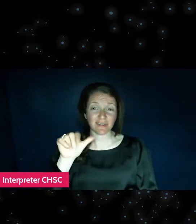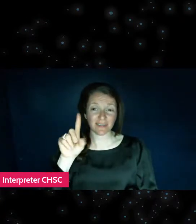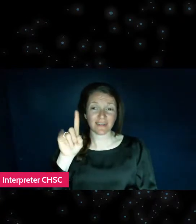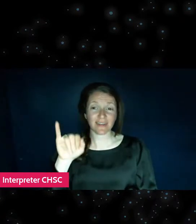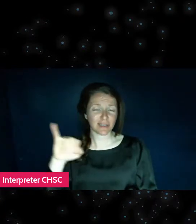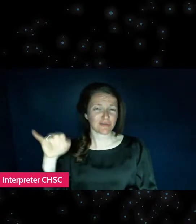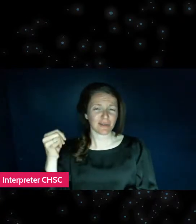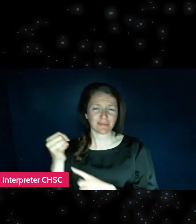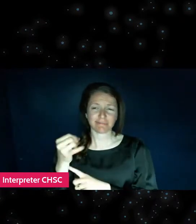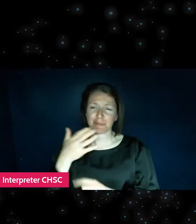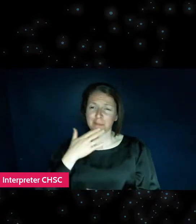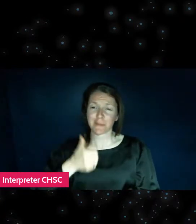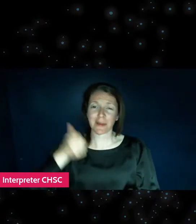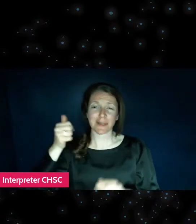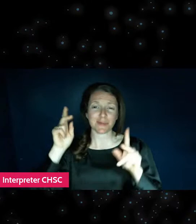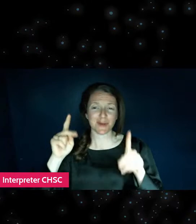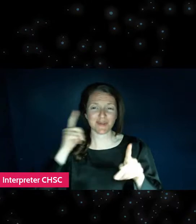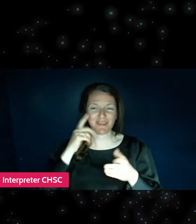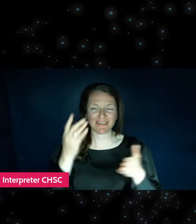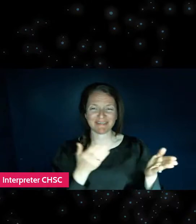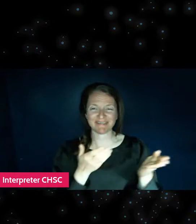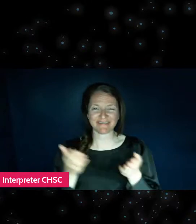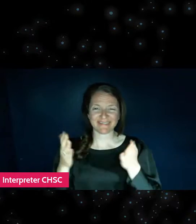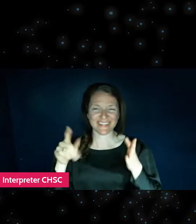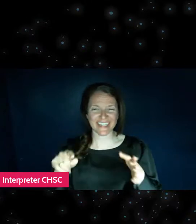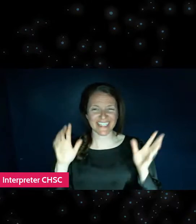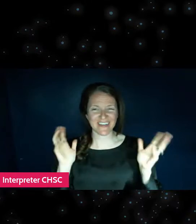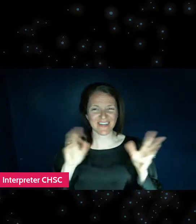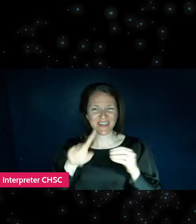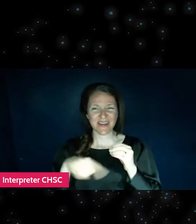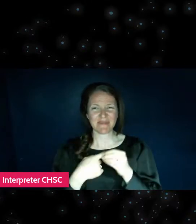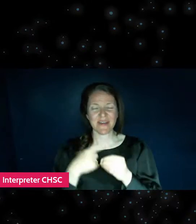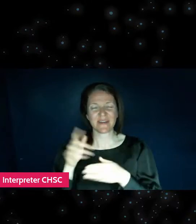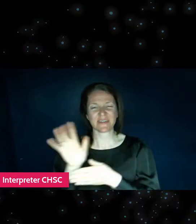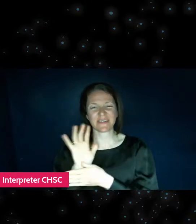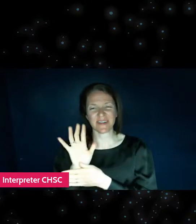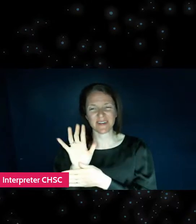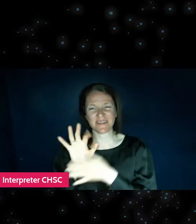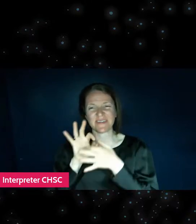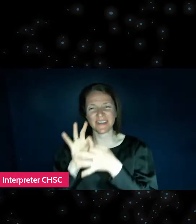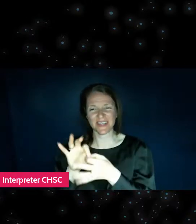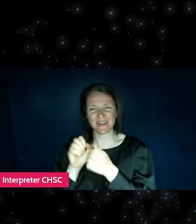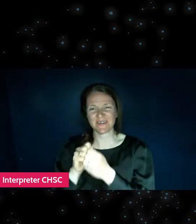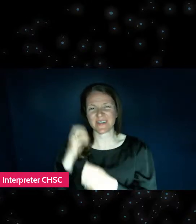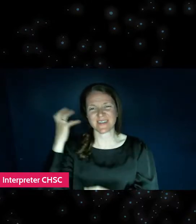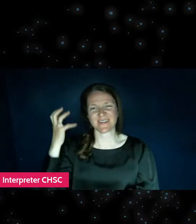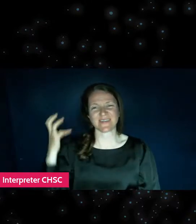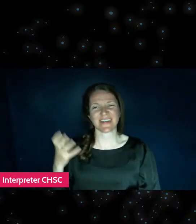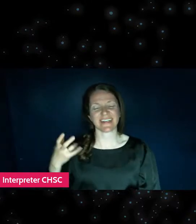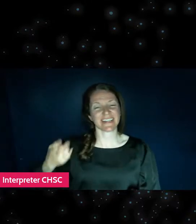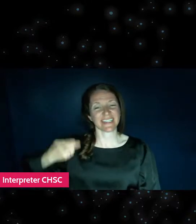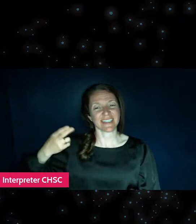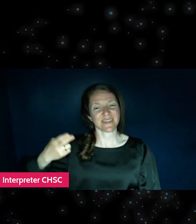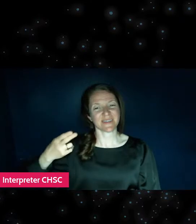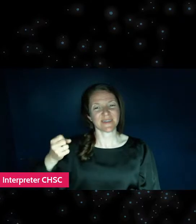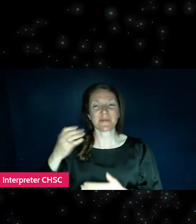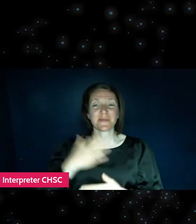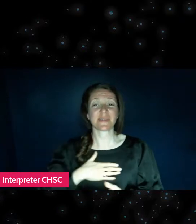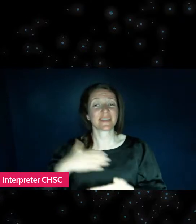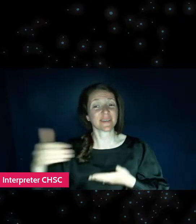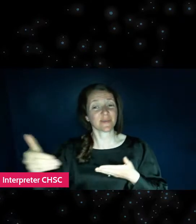possibly lead this conversation about a documentary about drag history. So please